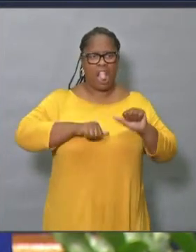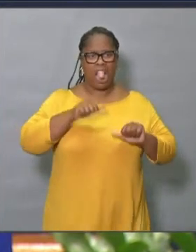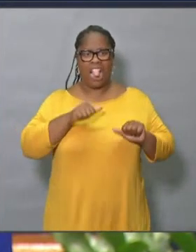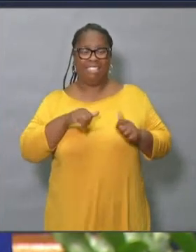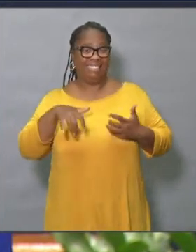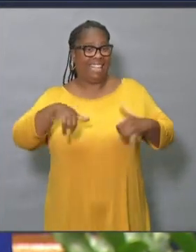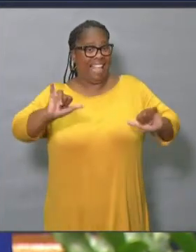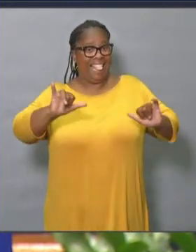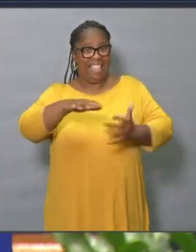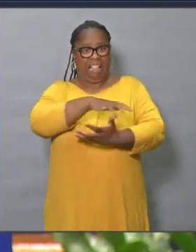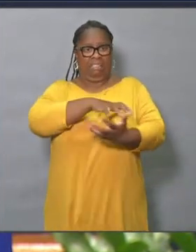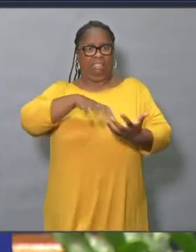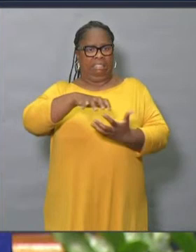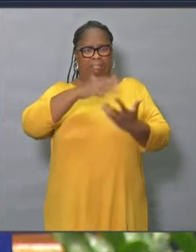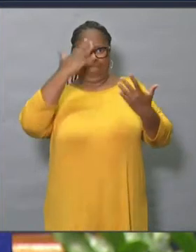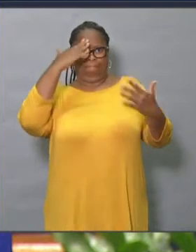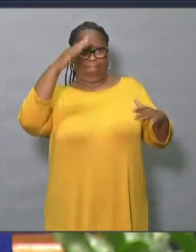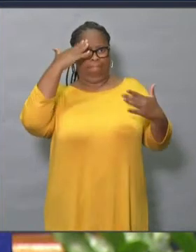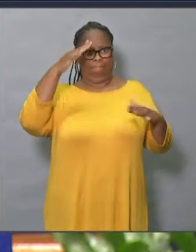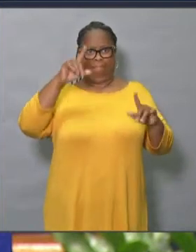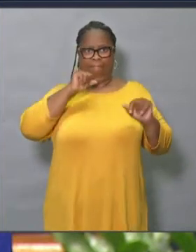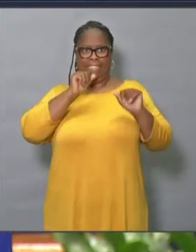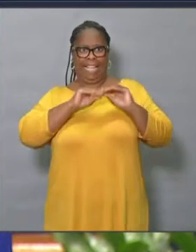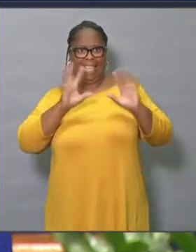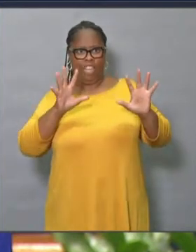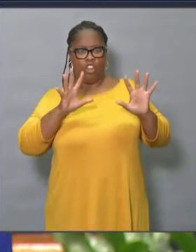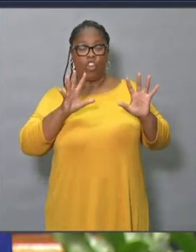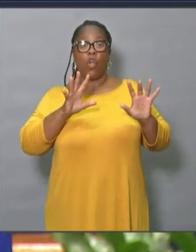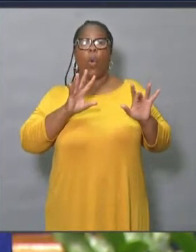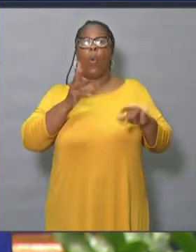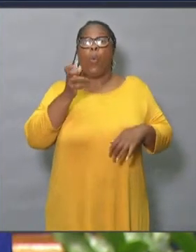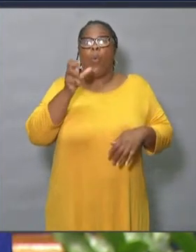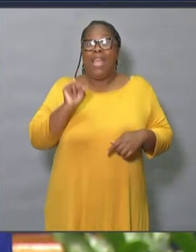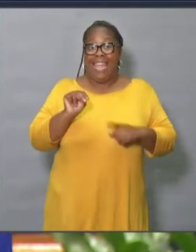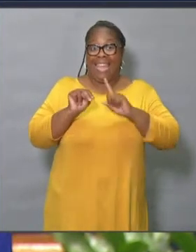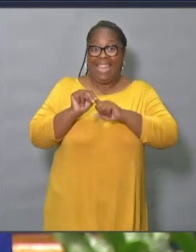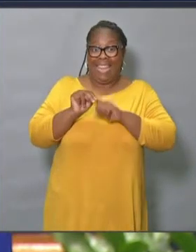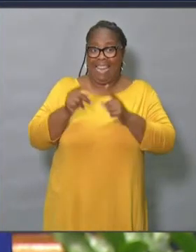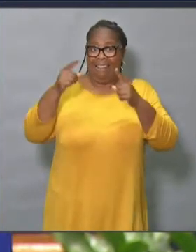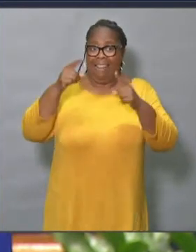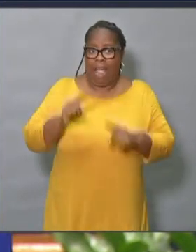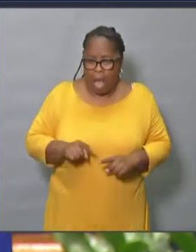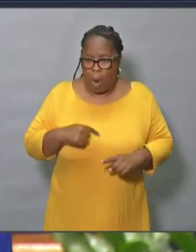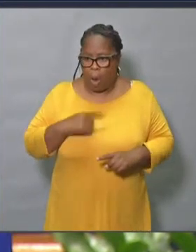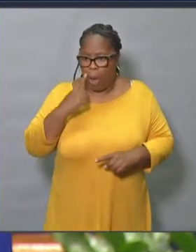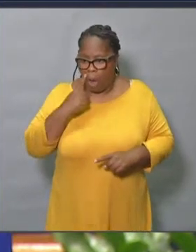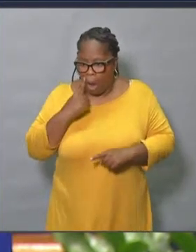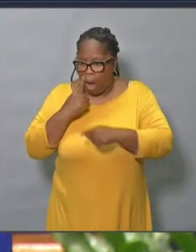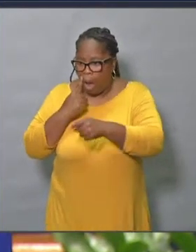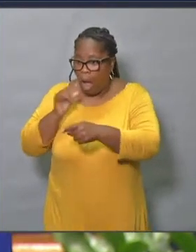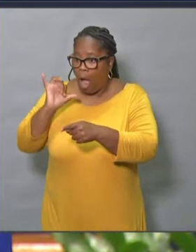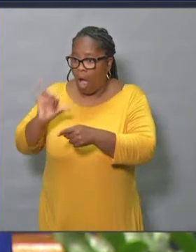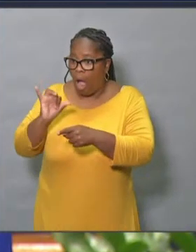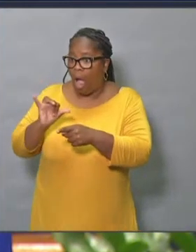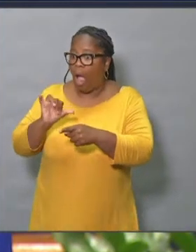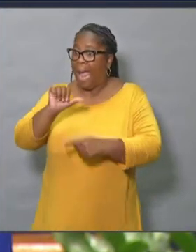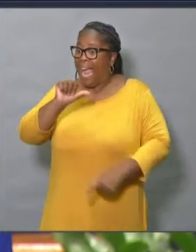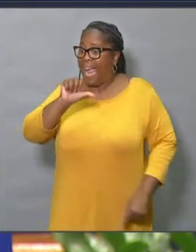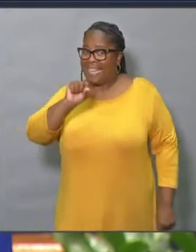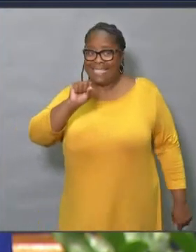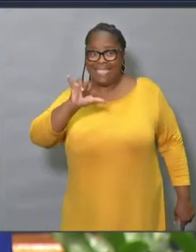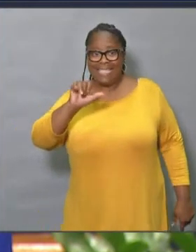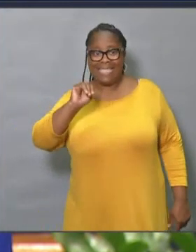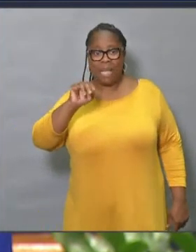to us in the nursing homes with data that actually demonstrated asymptomatic spread, we moved in very quickly to change